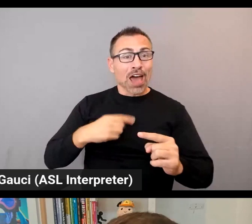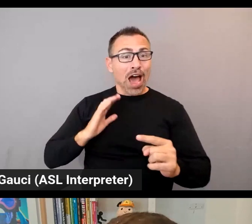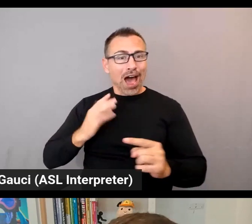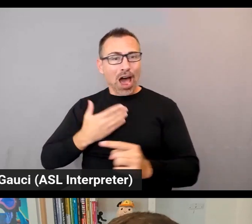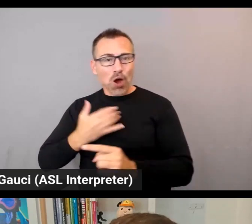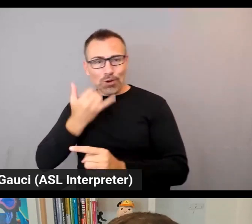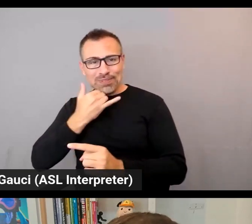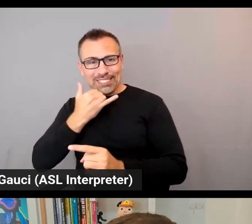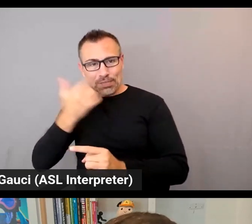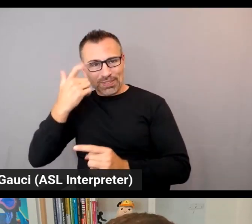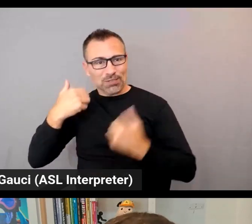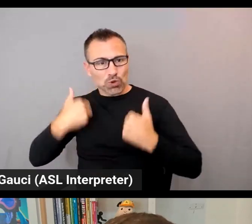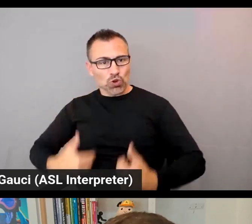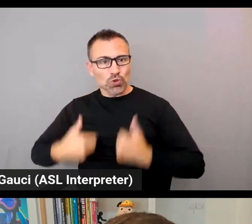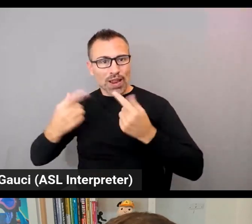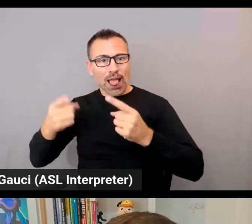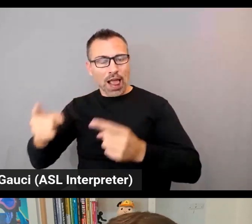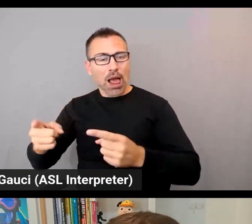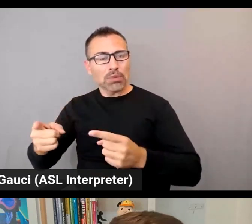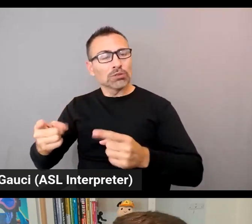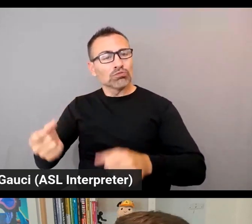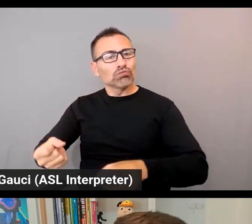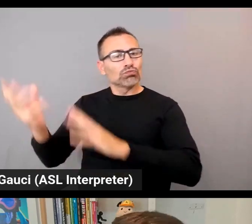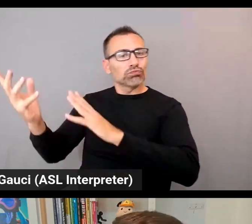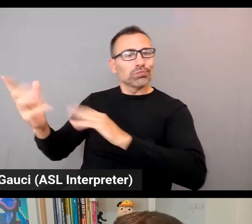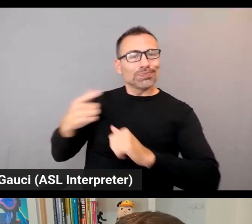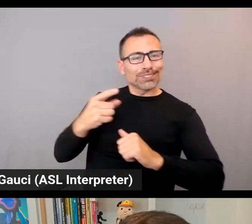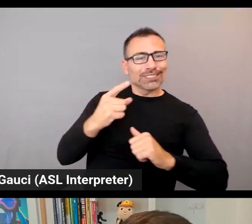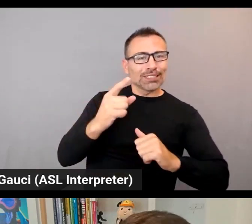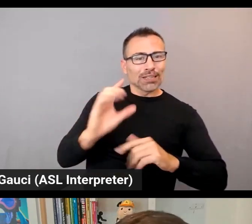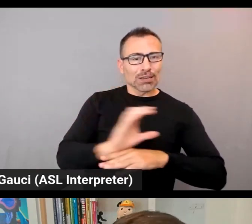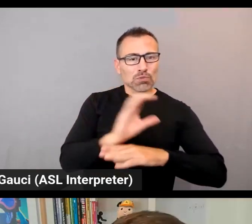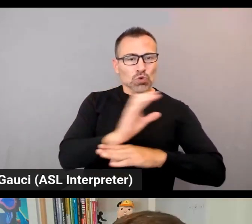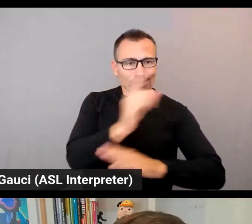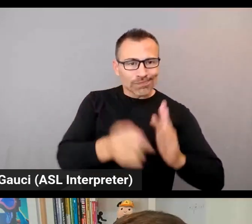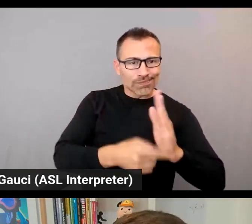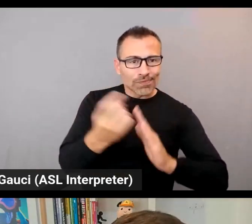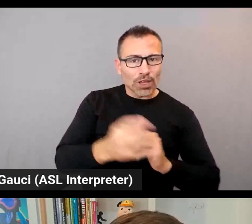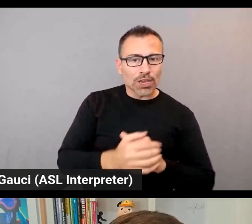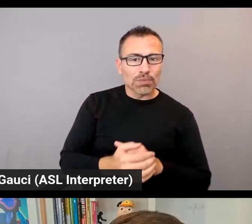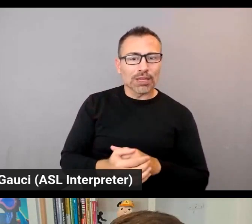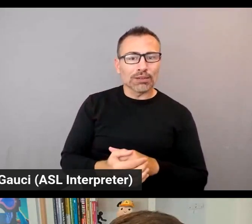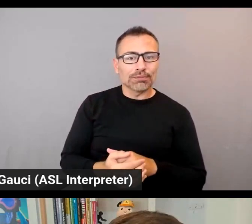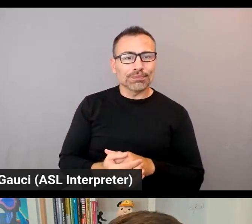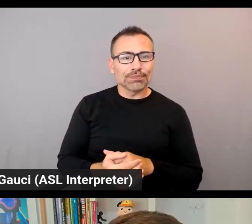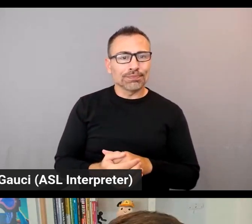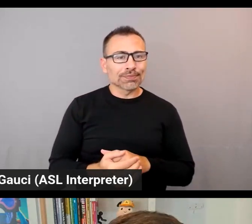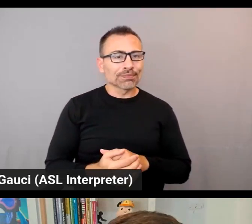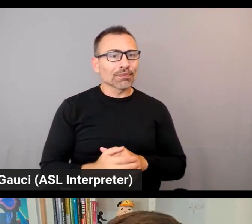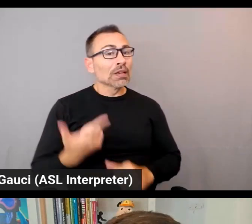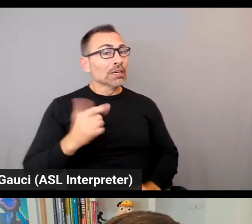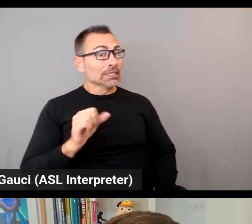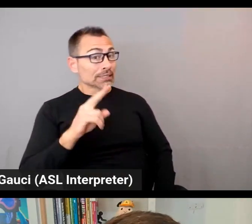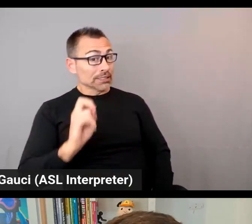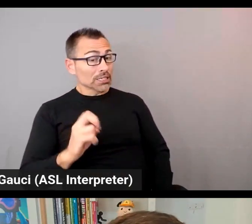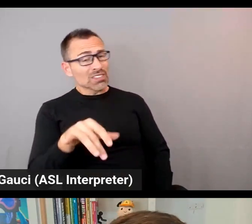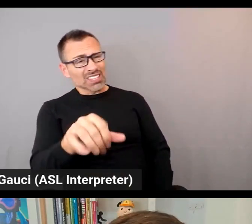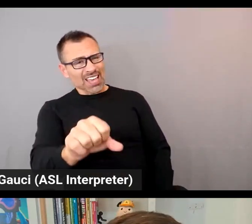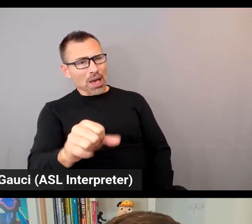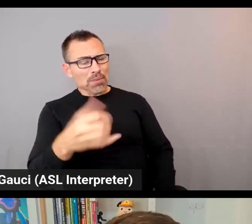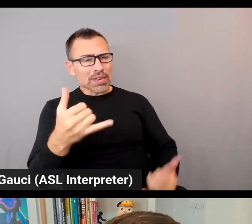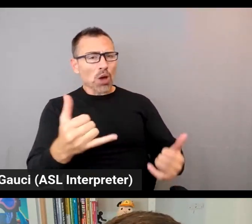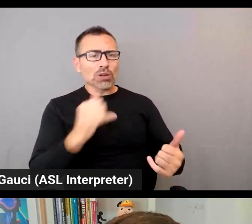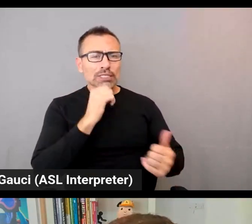possible. Yeah, I mean, to some extent, it's kind of it's maybe less about the code now, but more about how you're wiring things